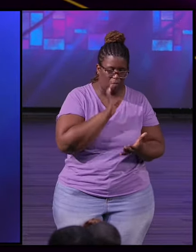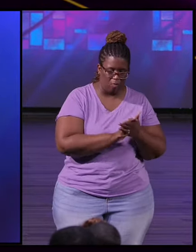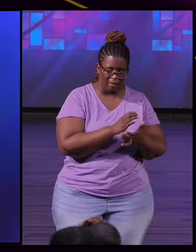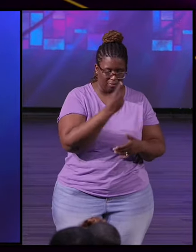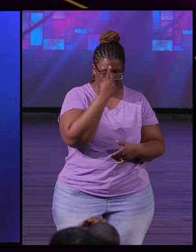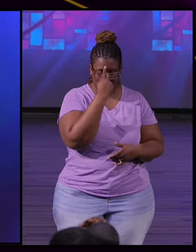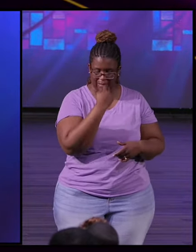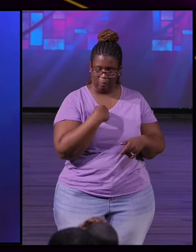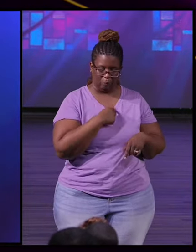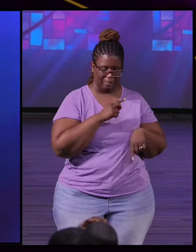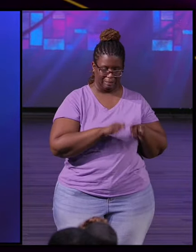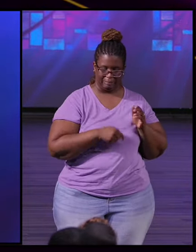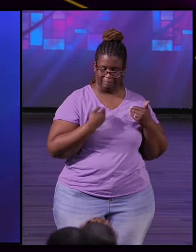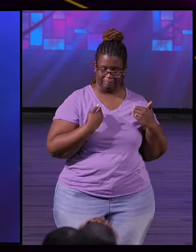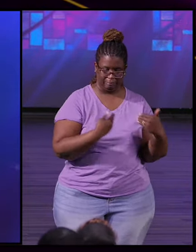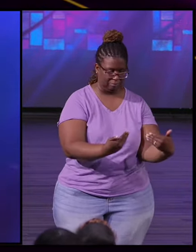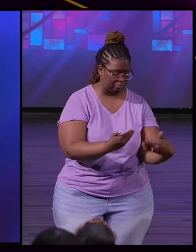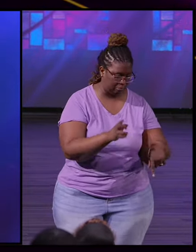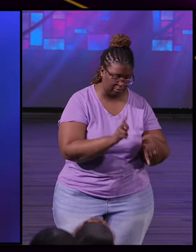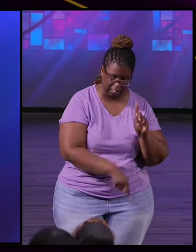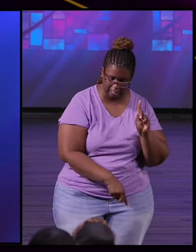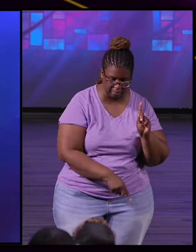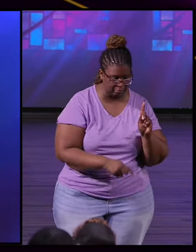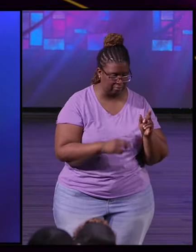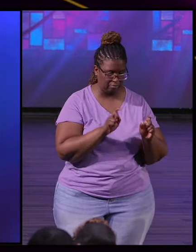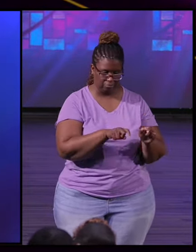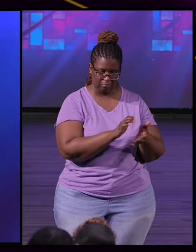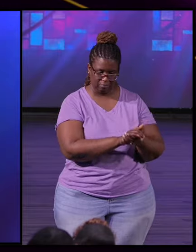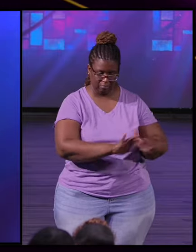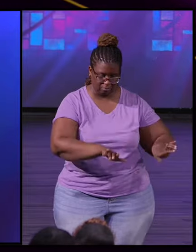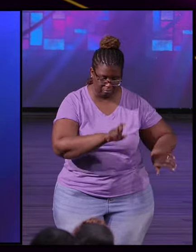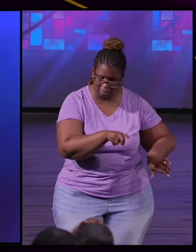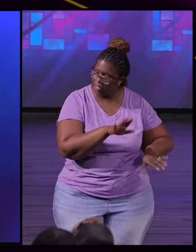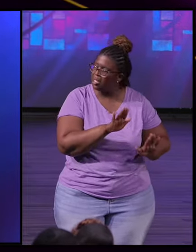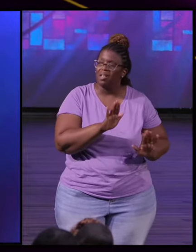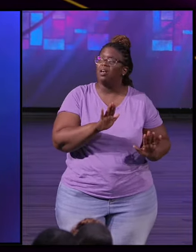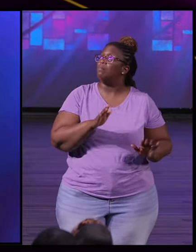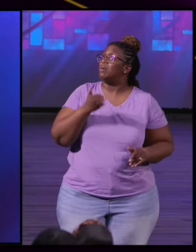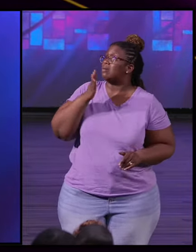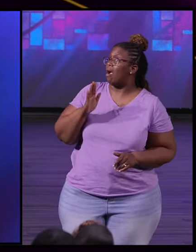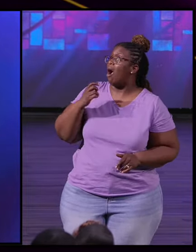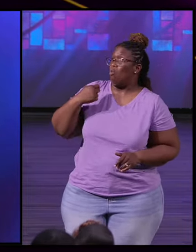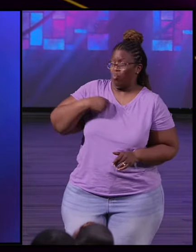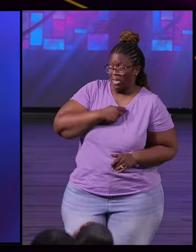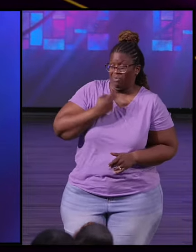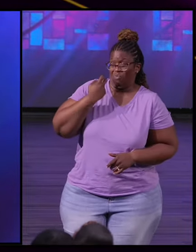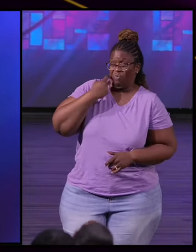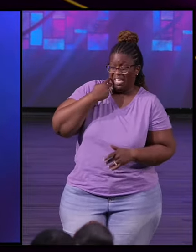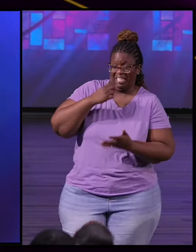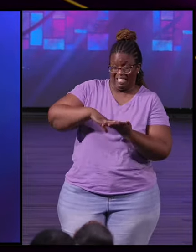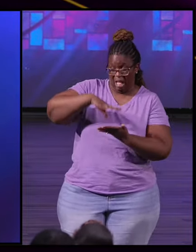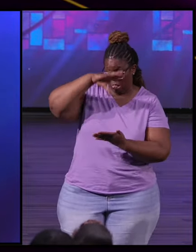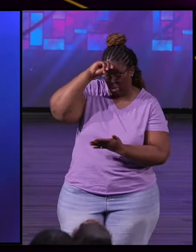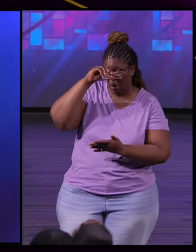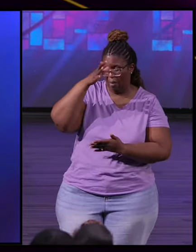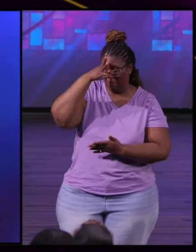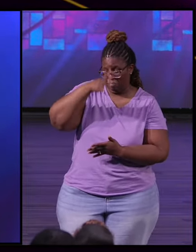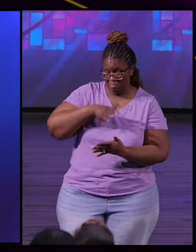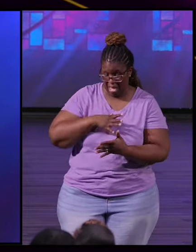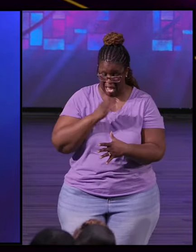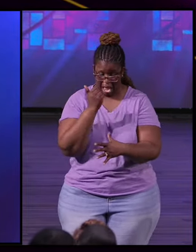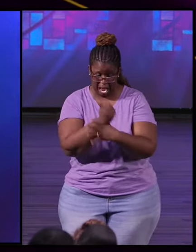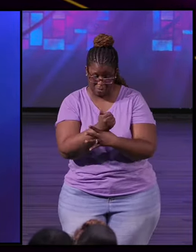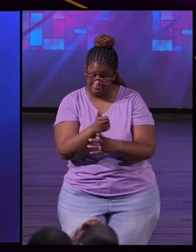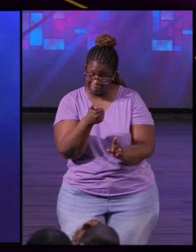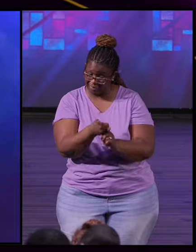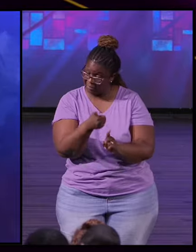they can't make it. But God, we have witnessed a man make a really poor decision in his